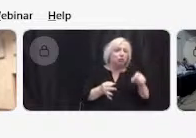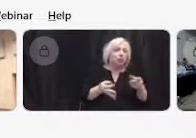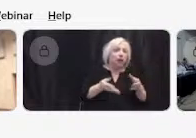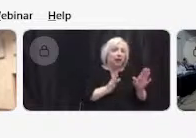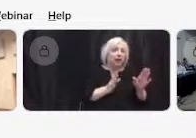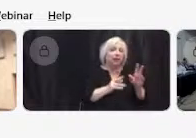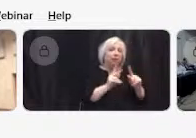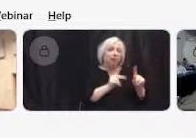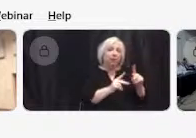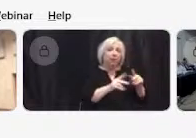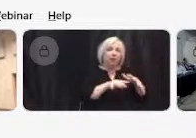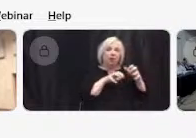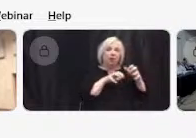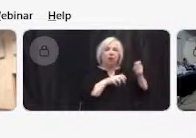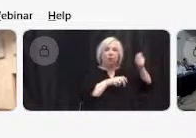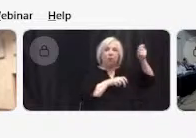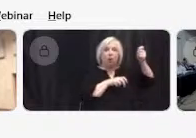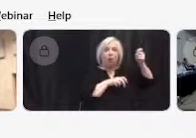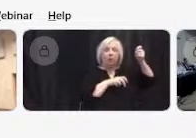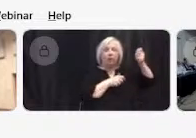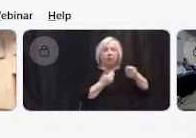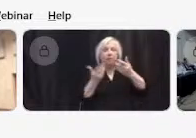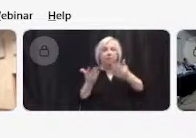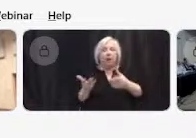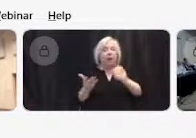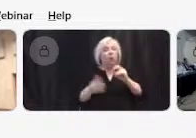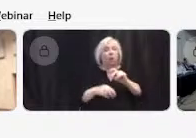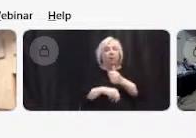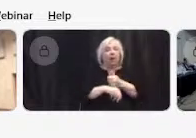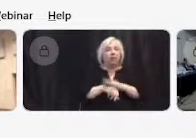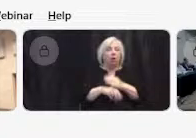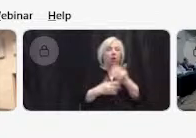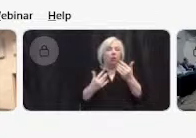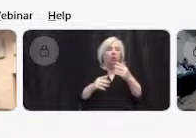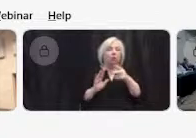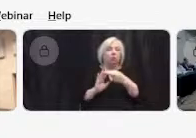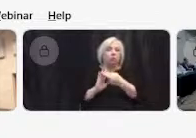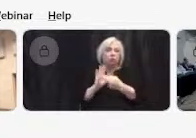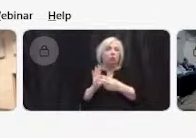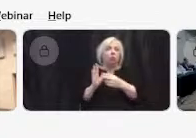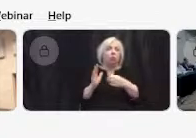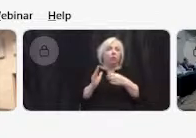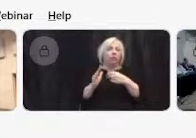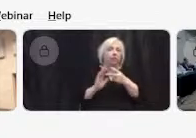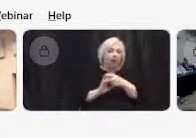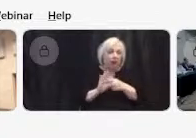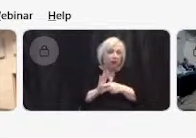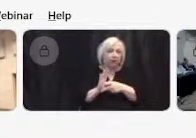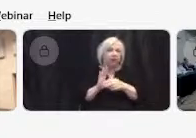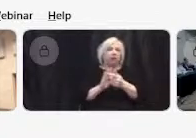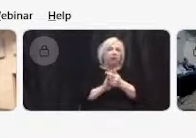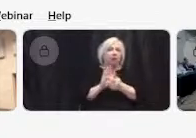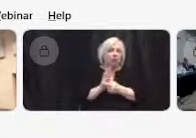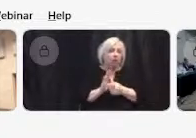them submit these cards, or based upon the rules and policies and laws, should we not?